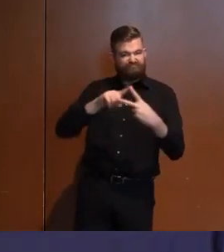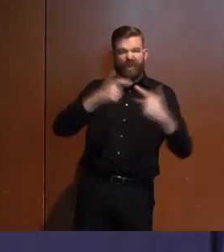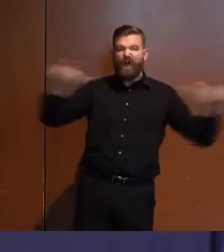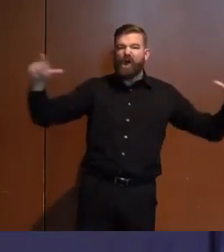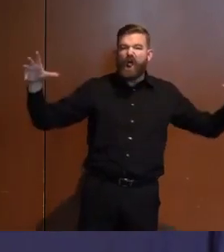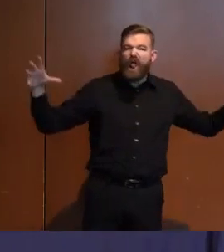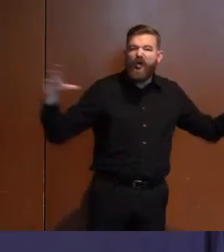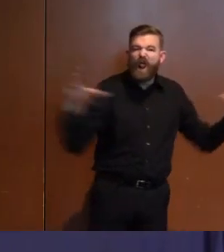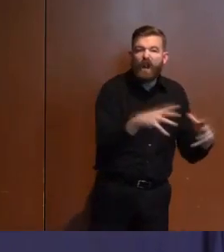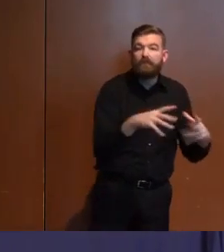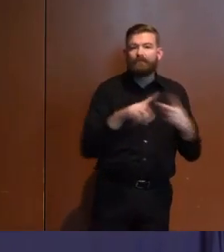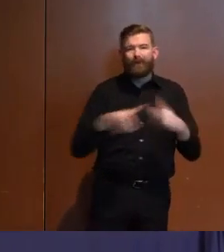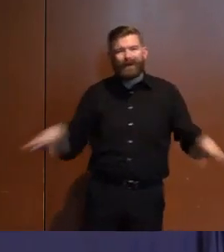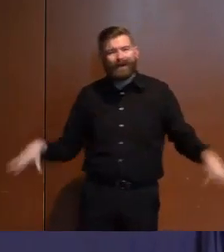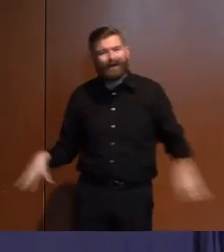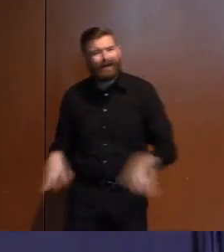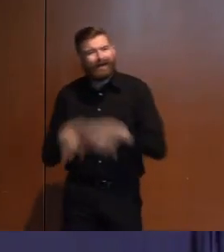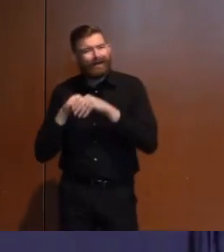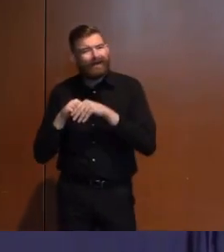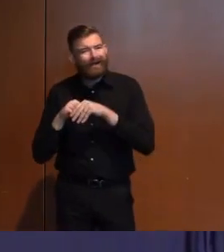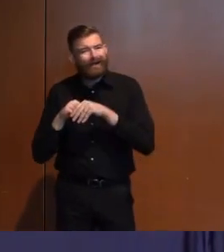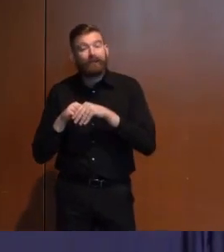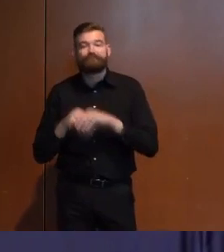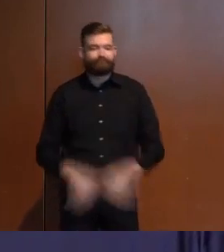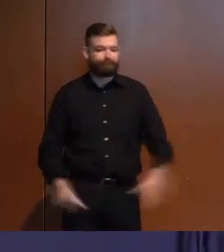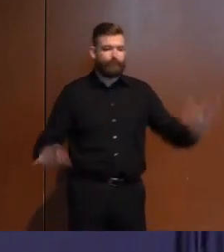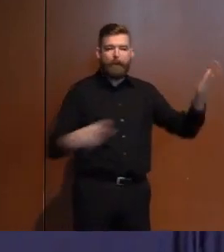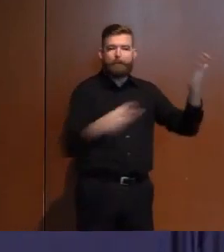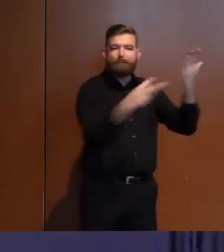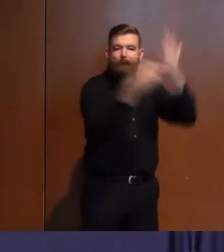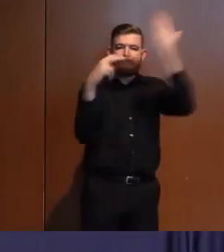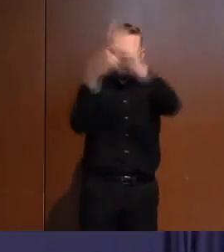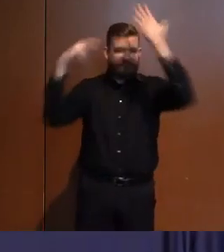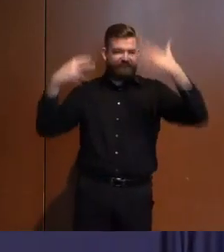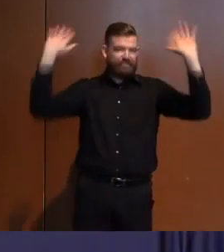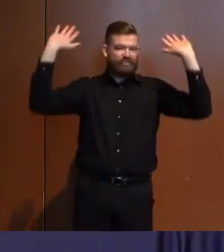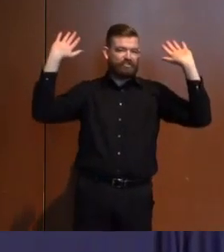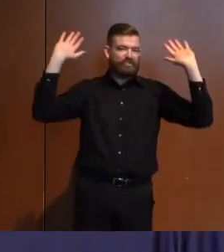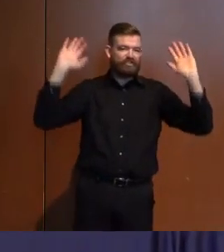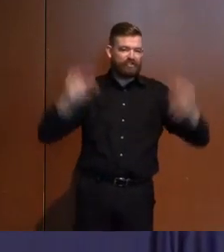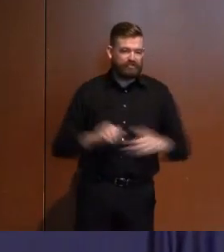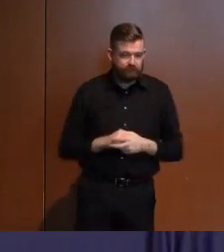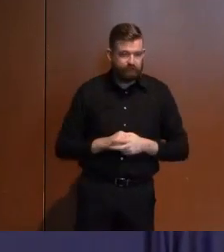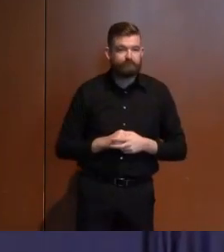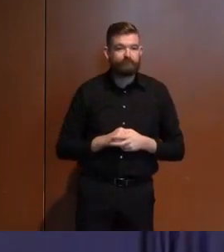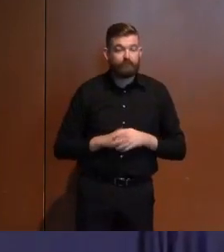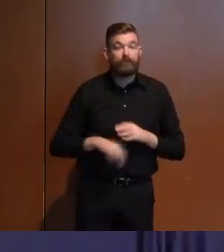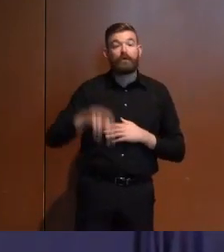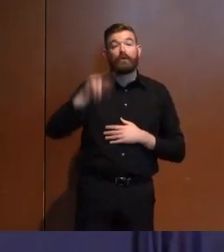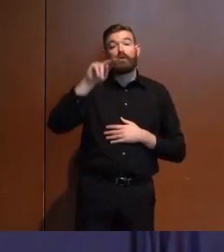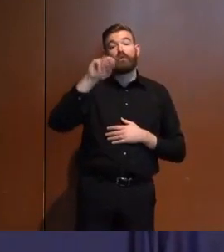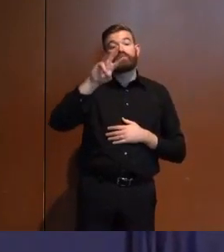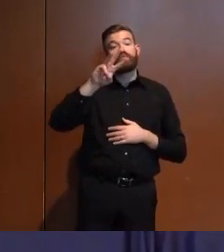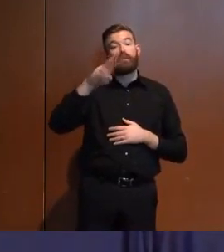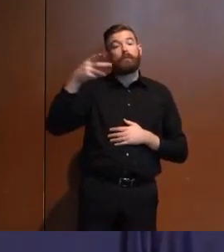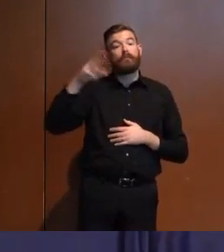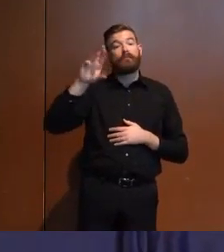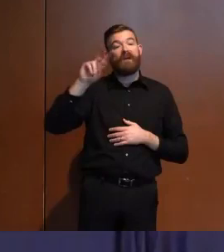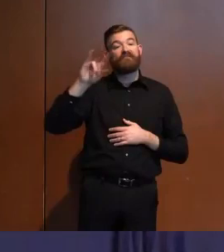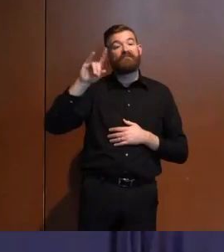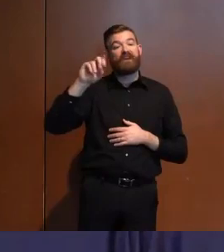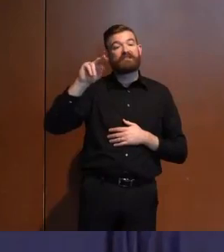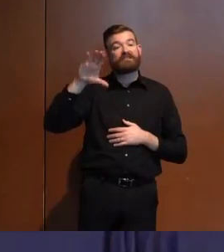County, a defendant was arrested by the New Providence Police Department for a domestic violence related charge. When he